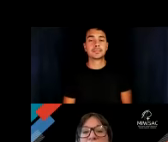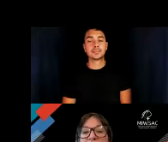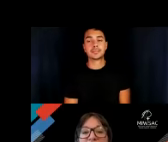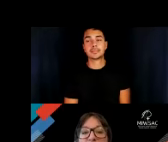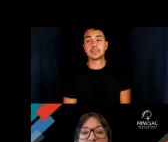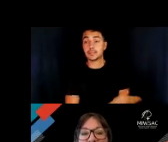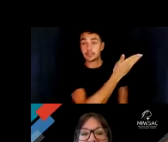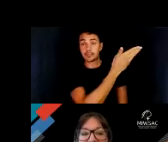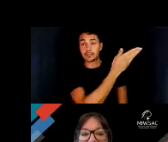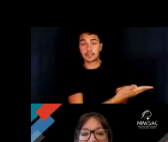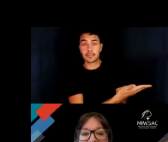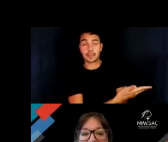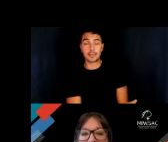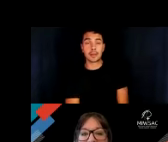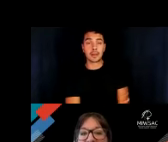So kind of thinking about that